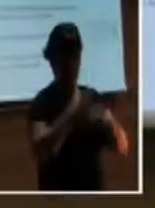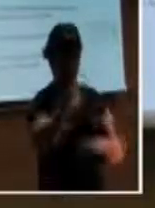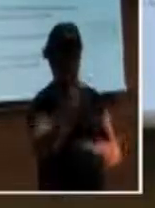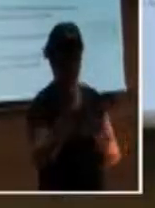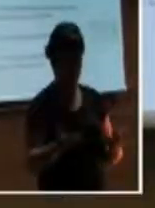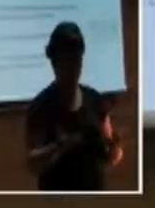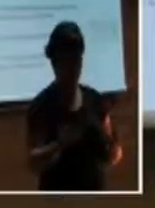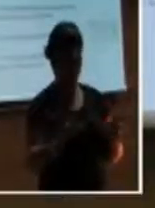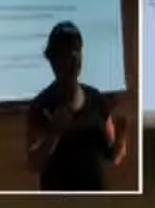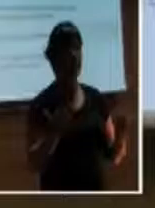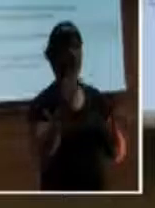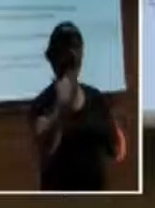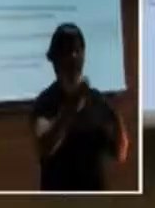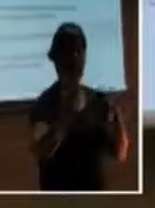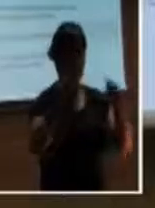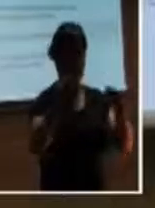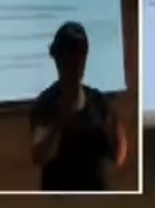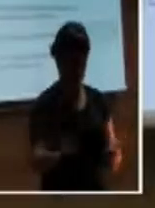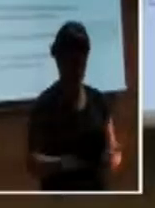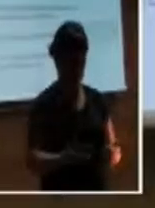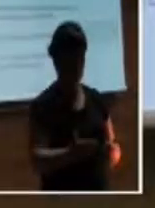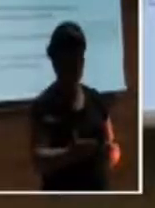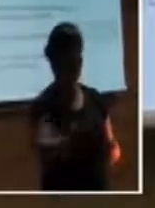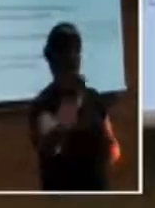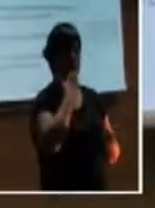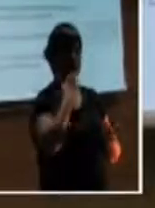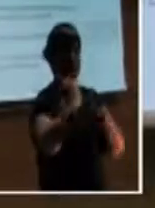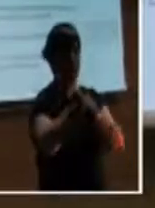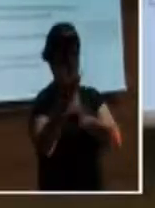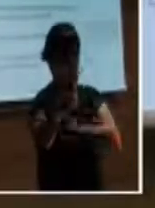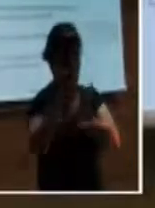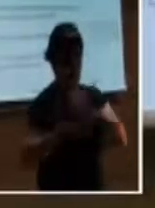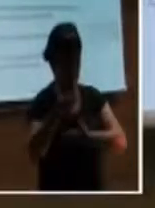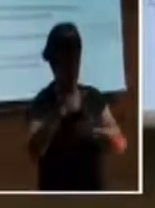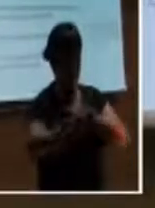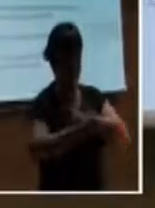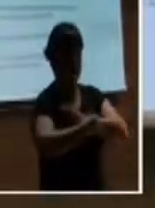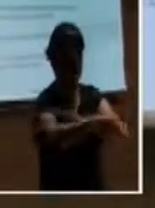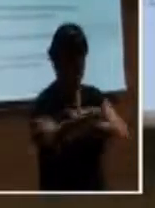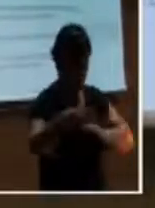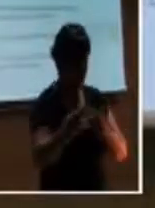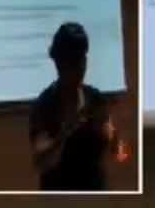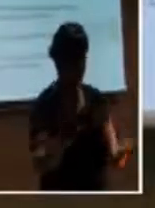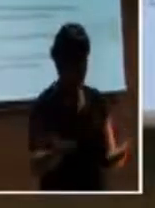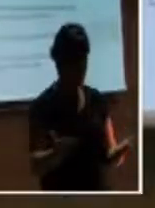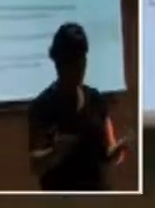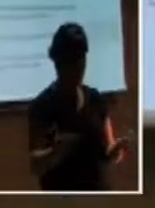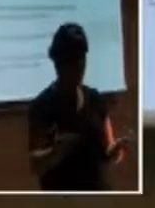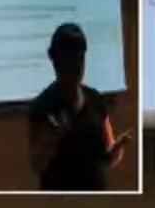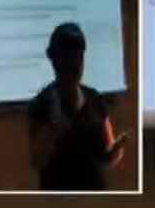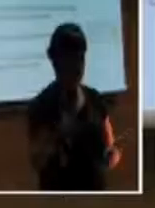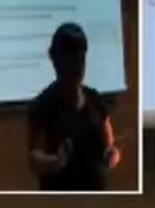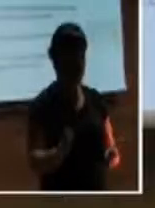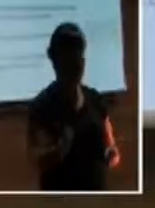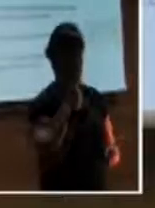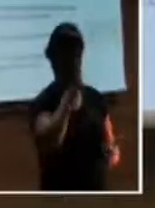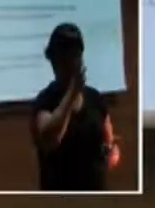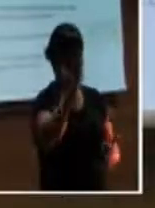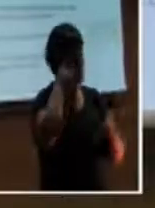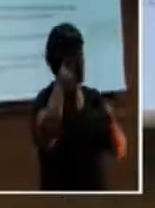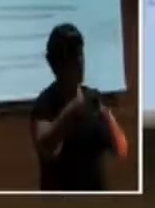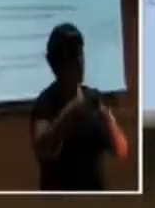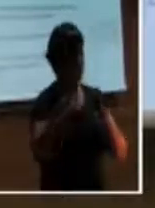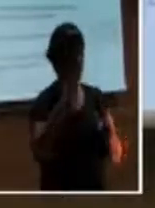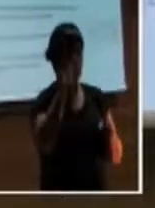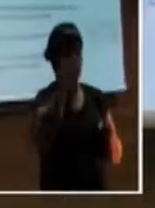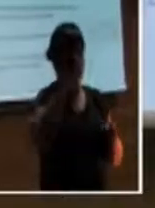experienced architects provide the final outcome as far as the physical environment is concerned. This project